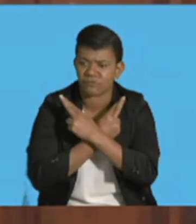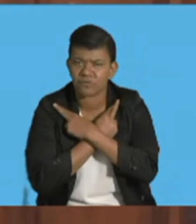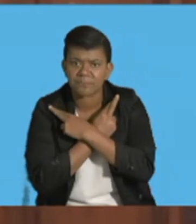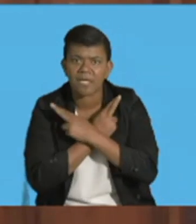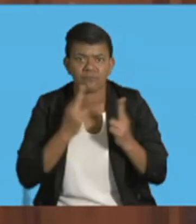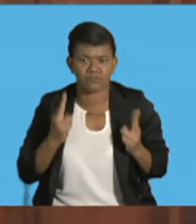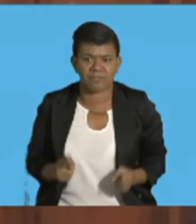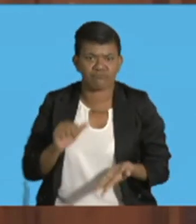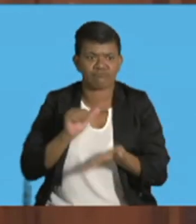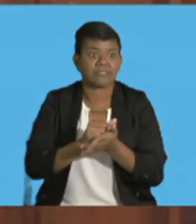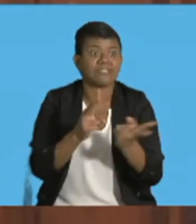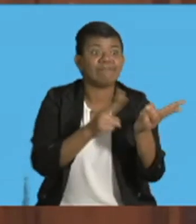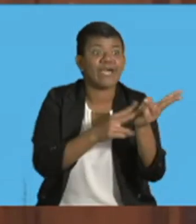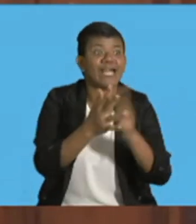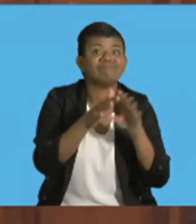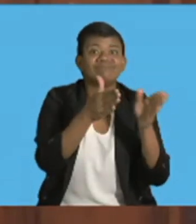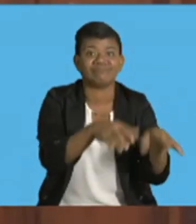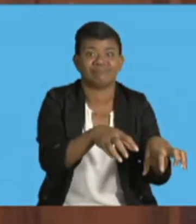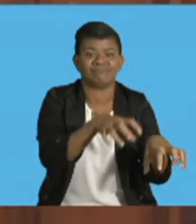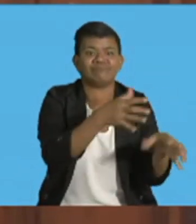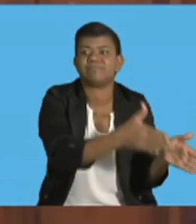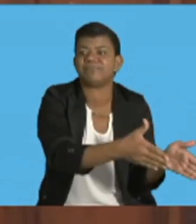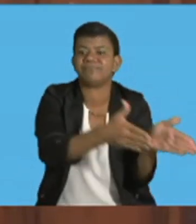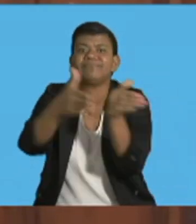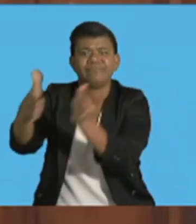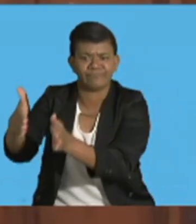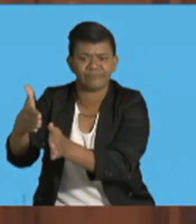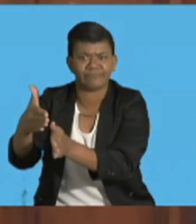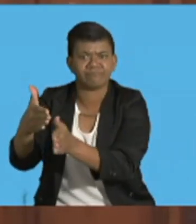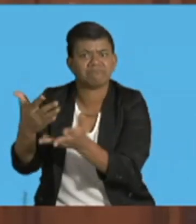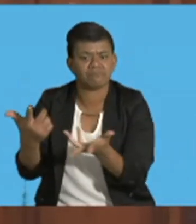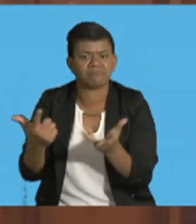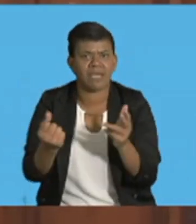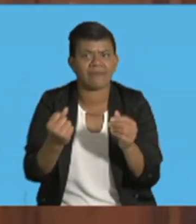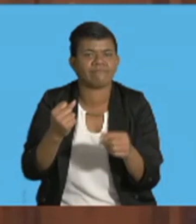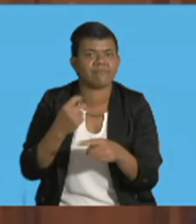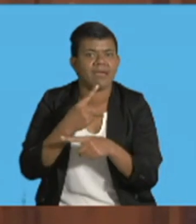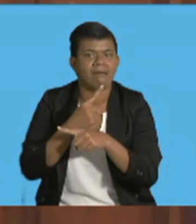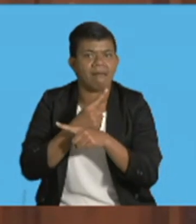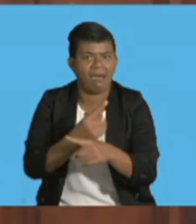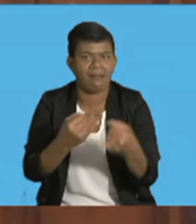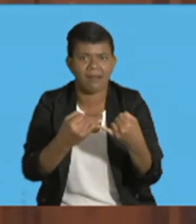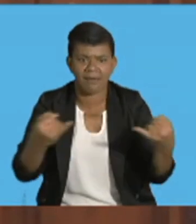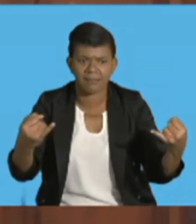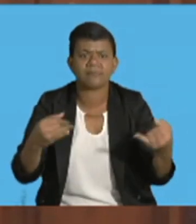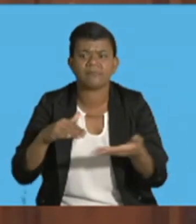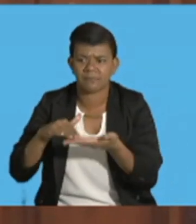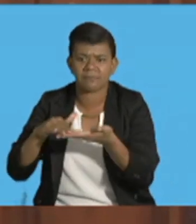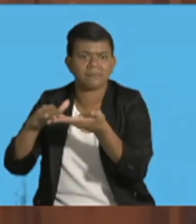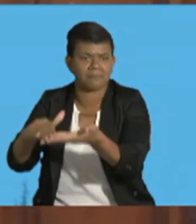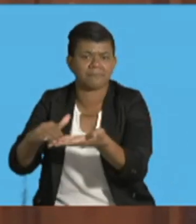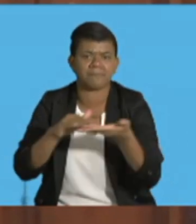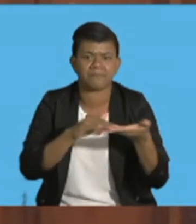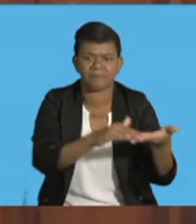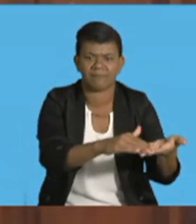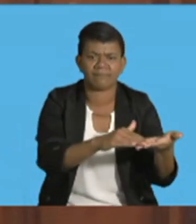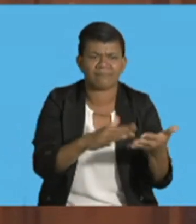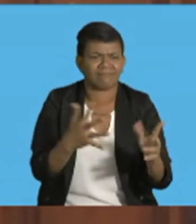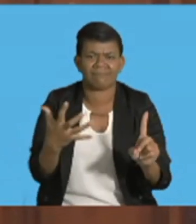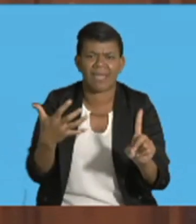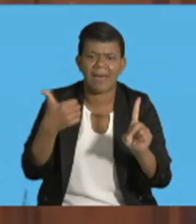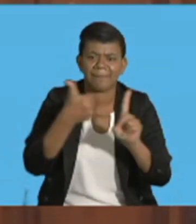2017, Fiji became the first emergent market to issue a sovereign green bond. And you also introduced an environment